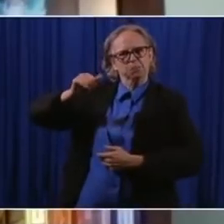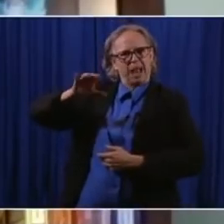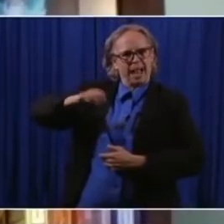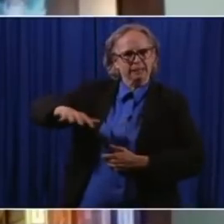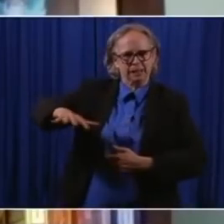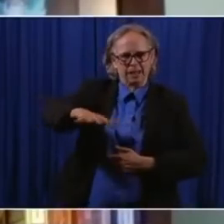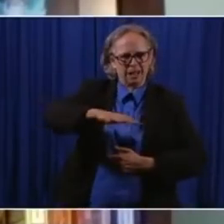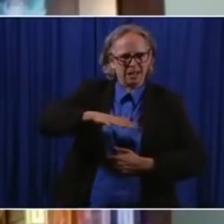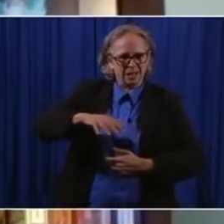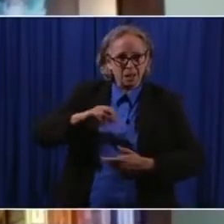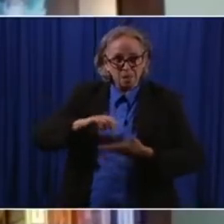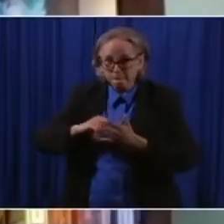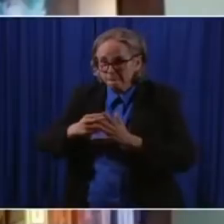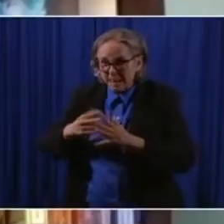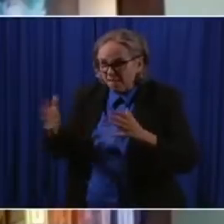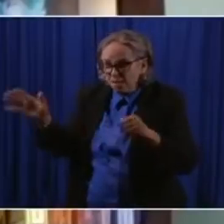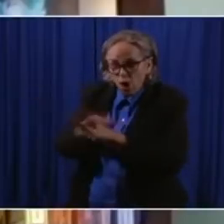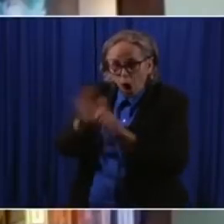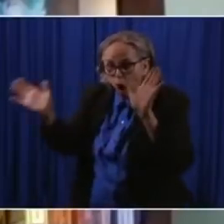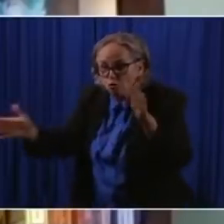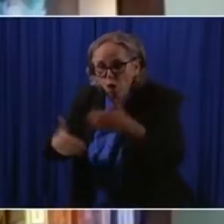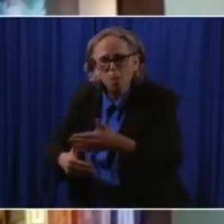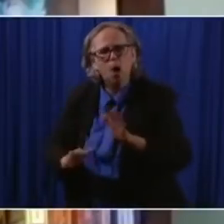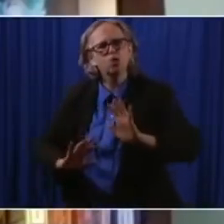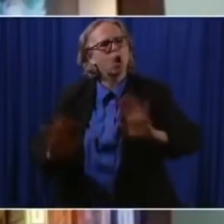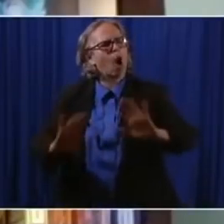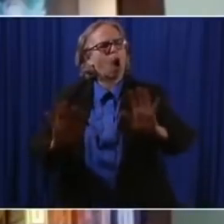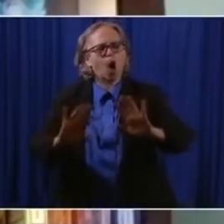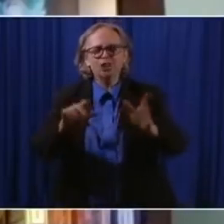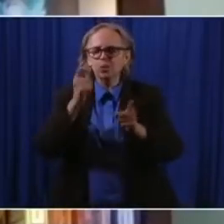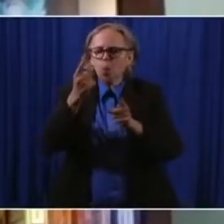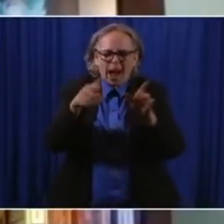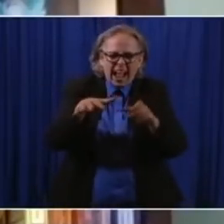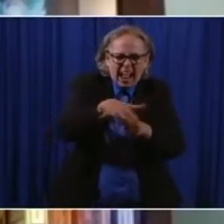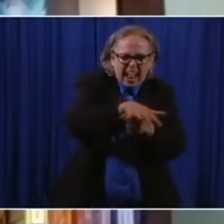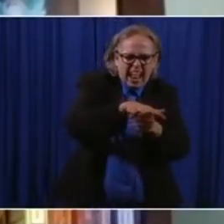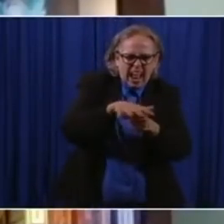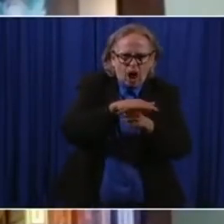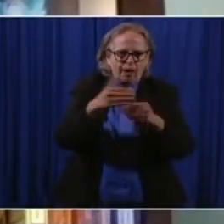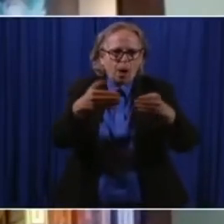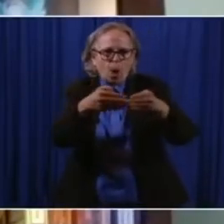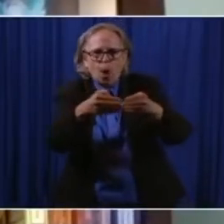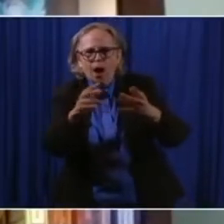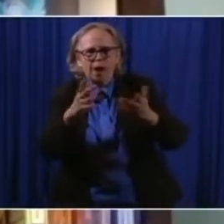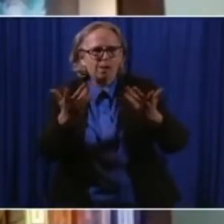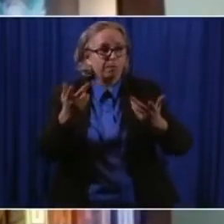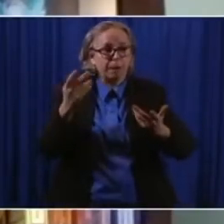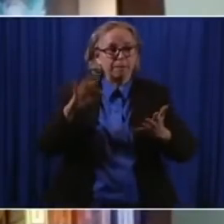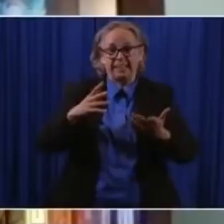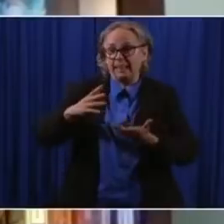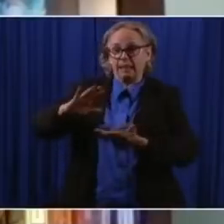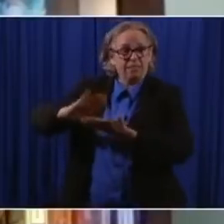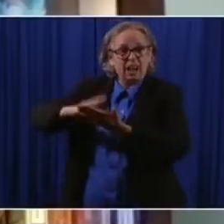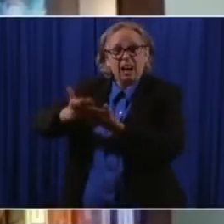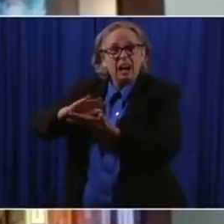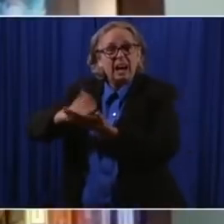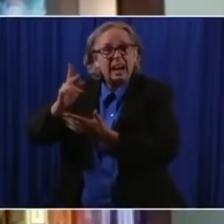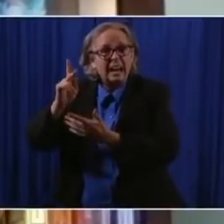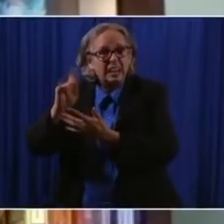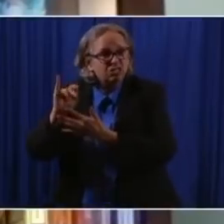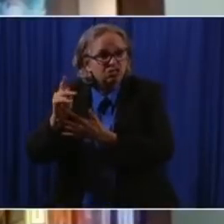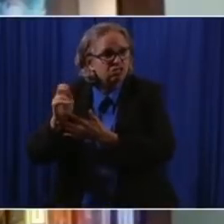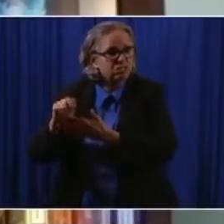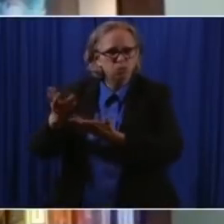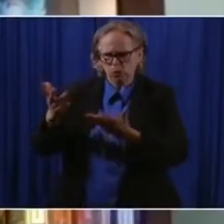you're going to do school out of a separate room. It could just be a space at the end of your counter where the student's always going to come and have their